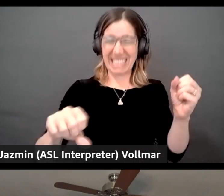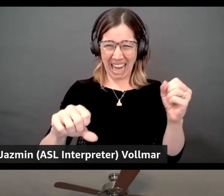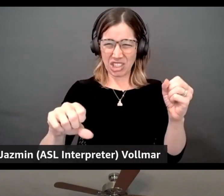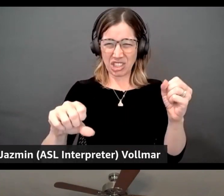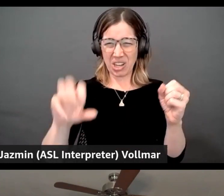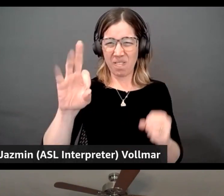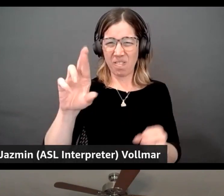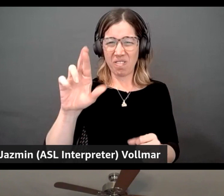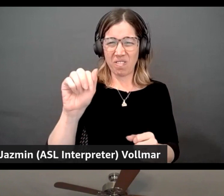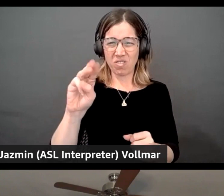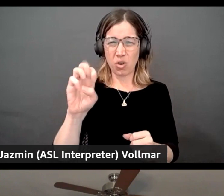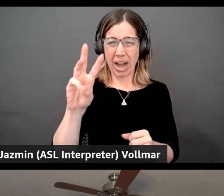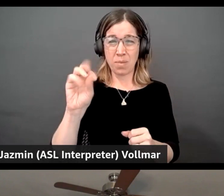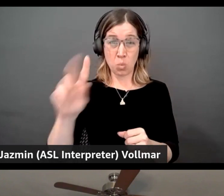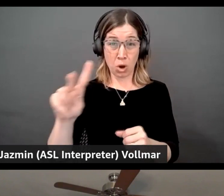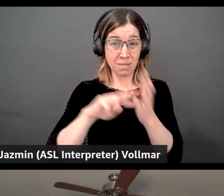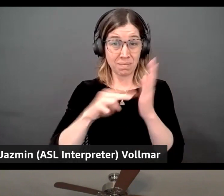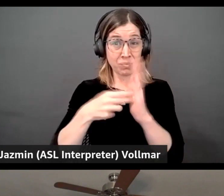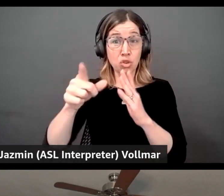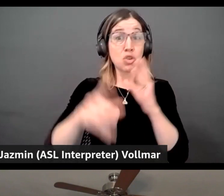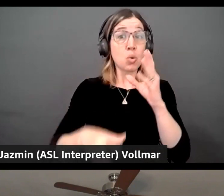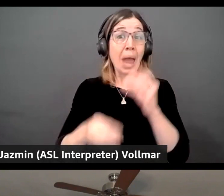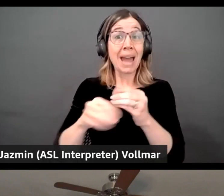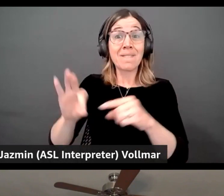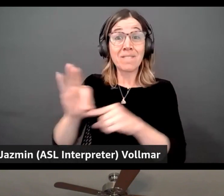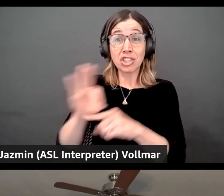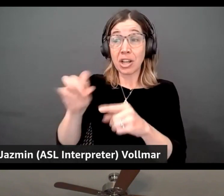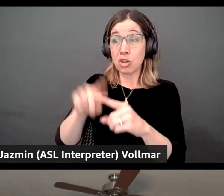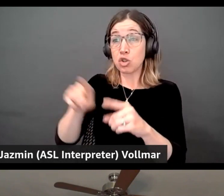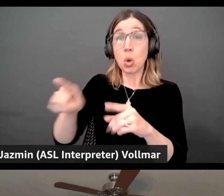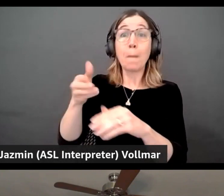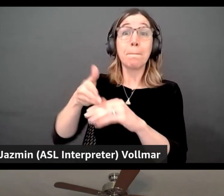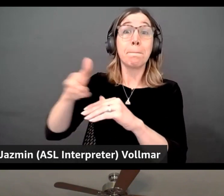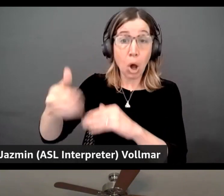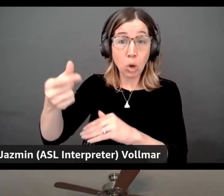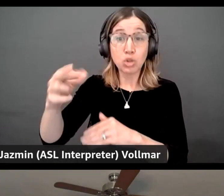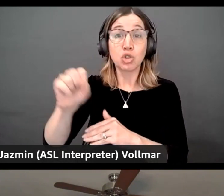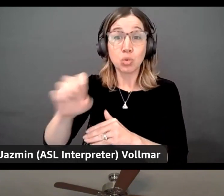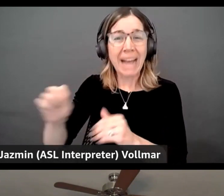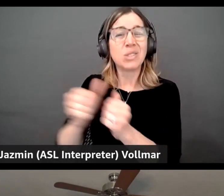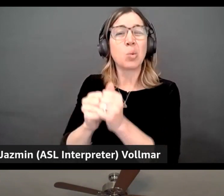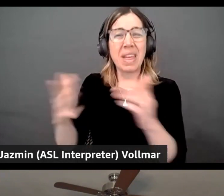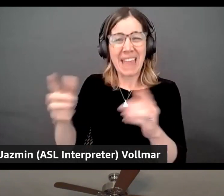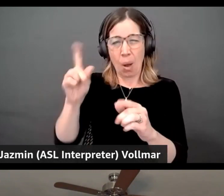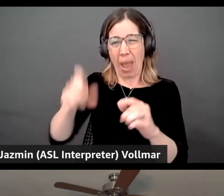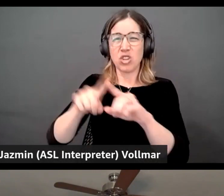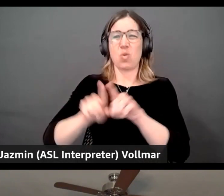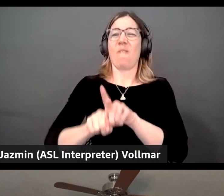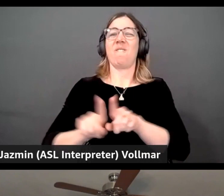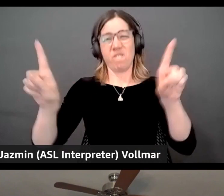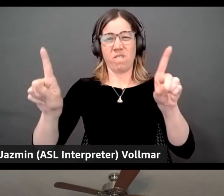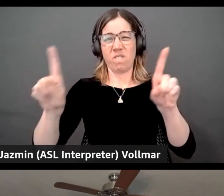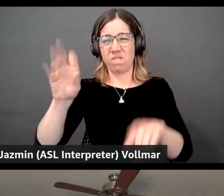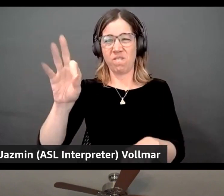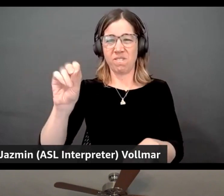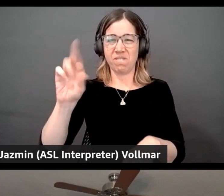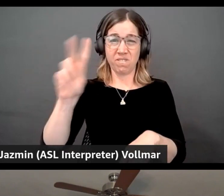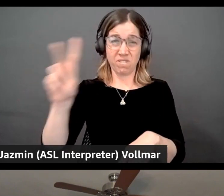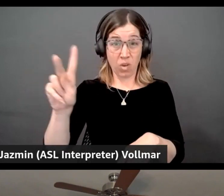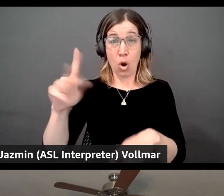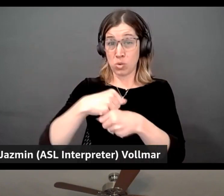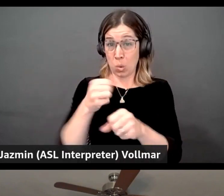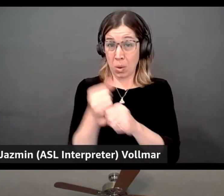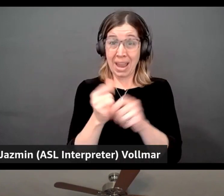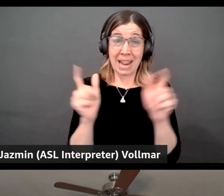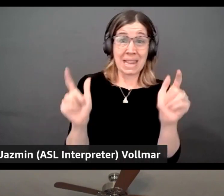allows you to add functionality to Postgres without having to fork it. And you can basically create these little packages, or in some cases, very big packages